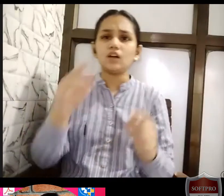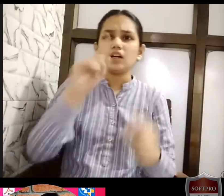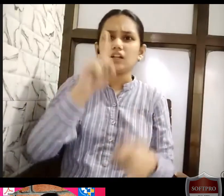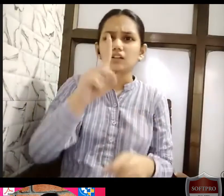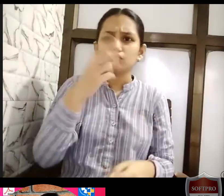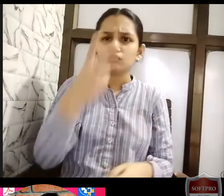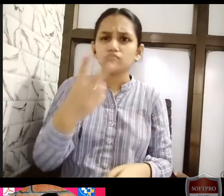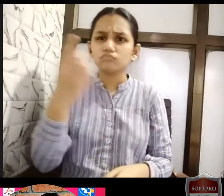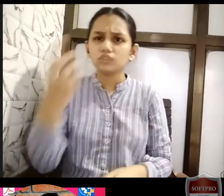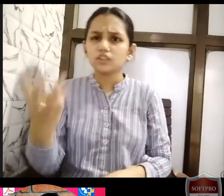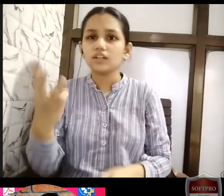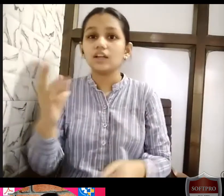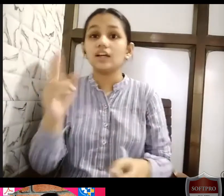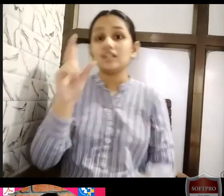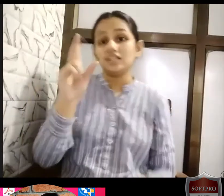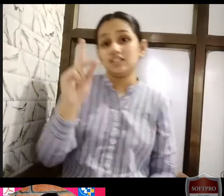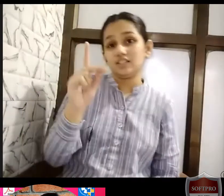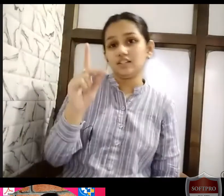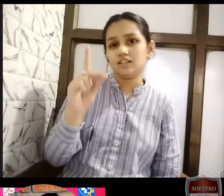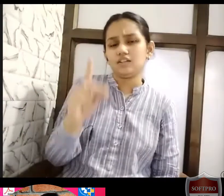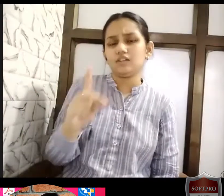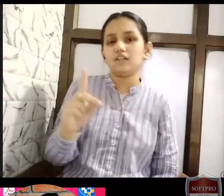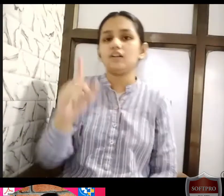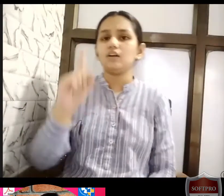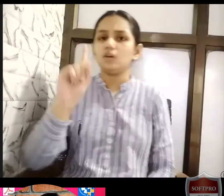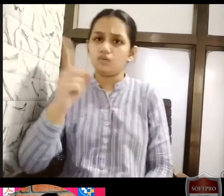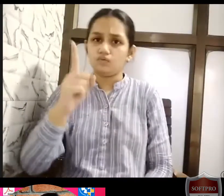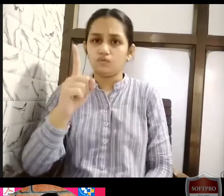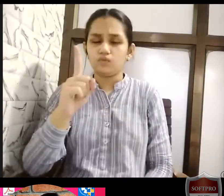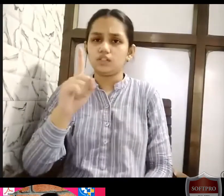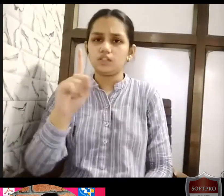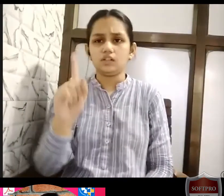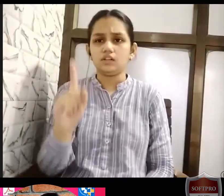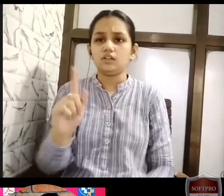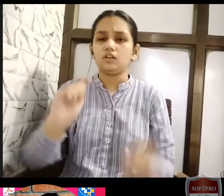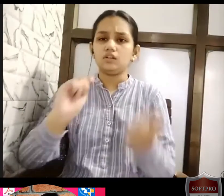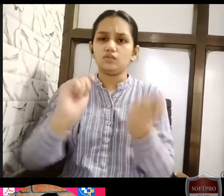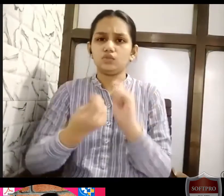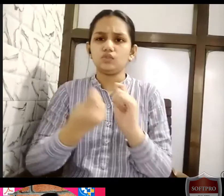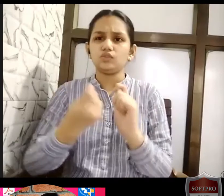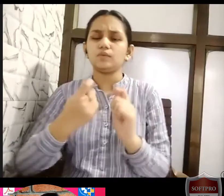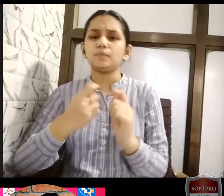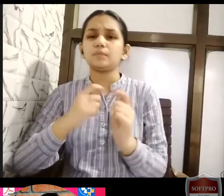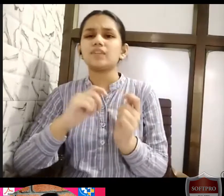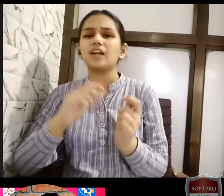going to the second image now. This I will change and I will give another effect.